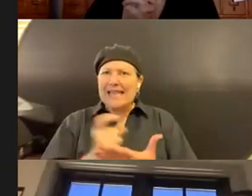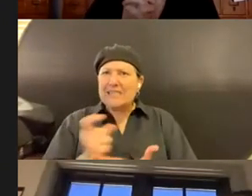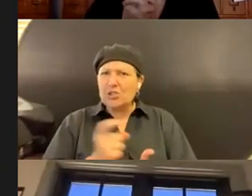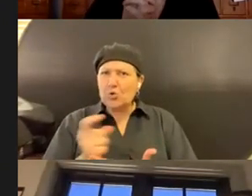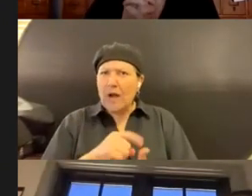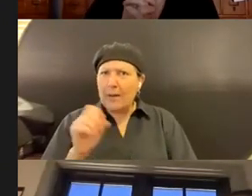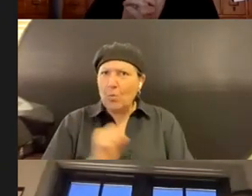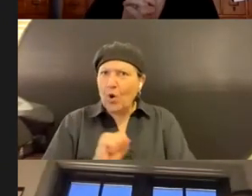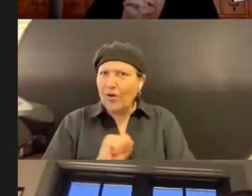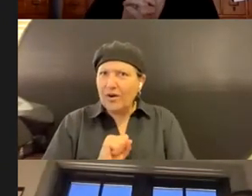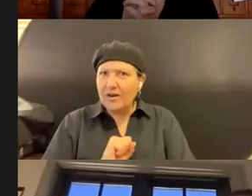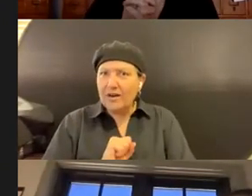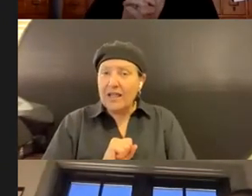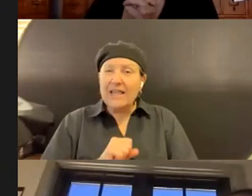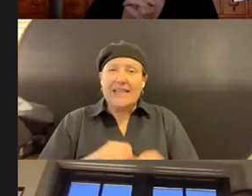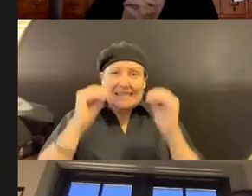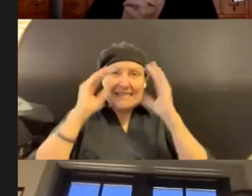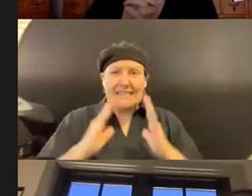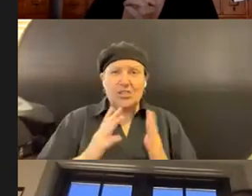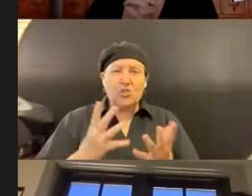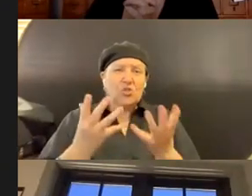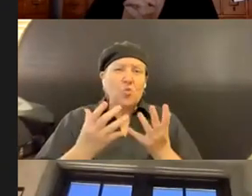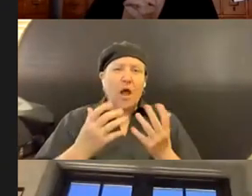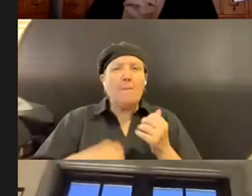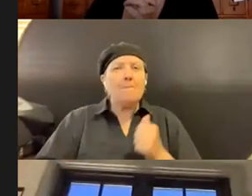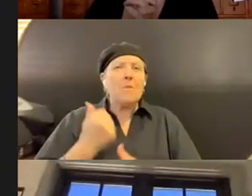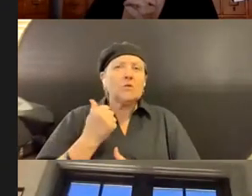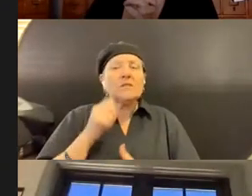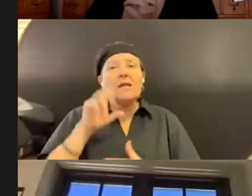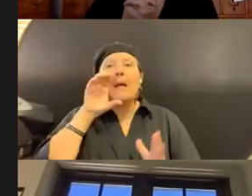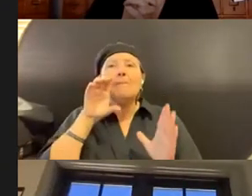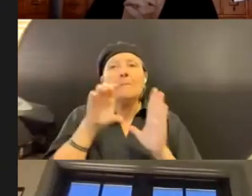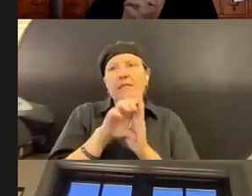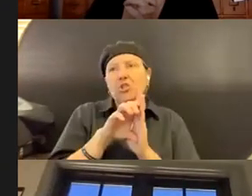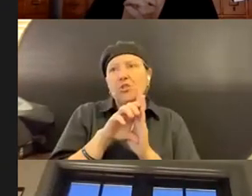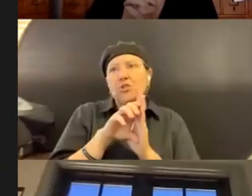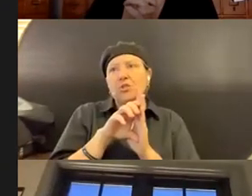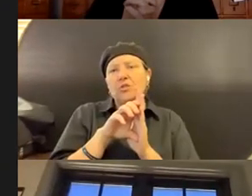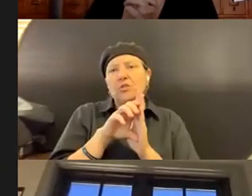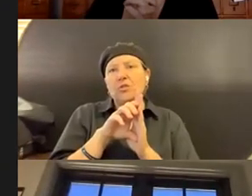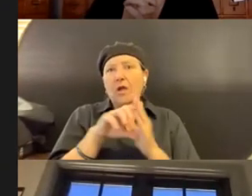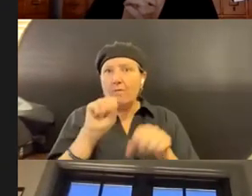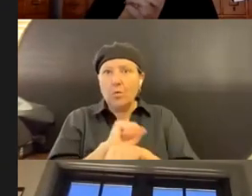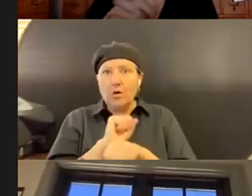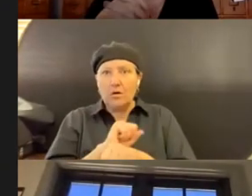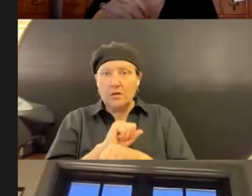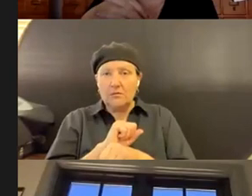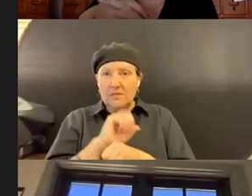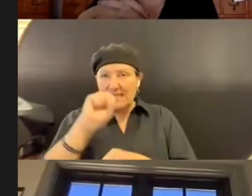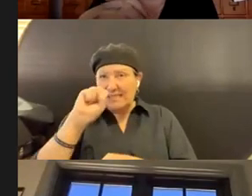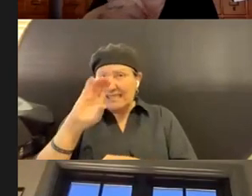want like maybe a picture of their work. As far as scanning goes, probably not necessary.